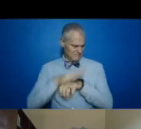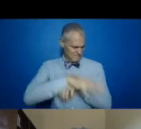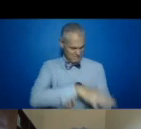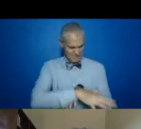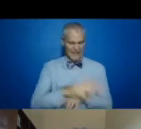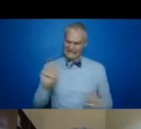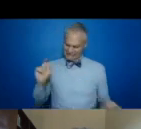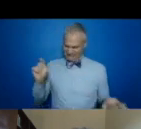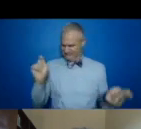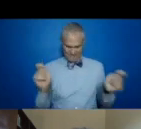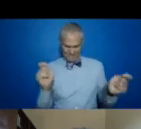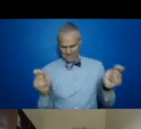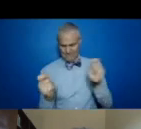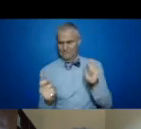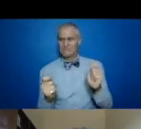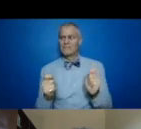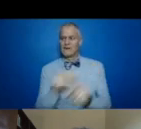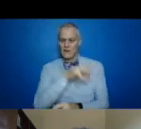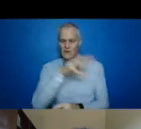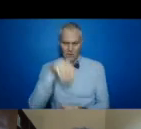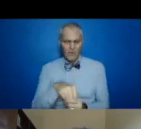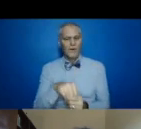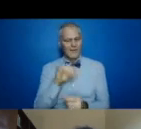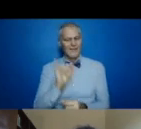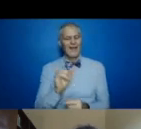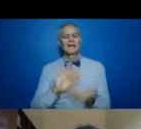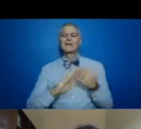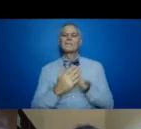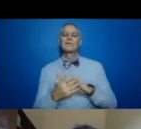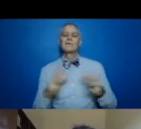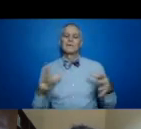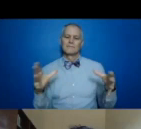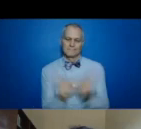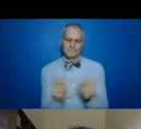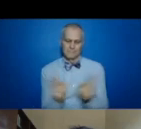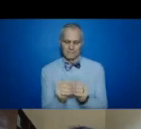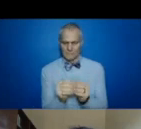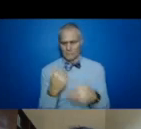transform when we're transforming through the use of community conferencing processes.